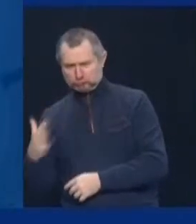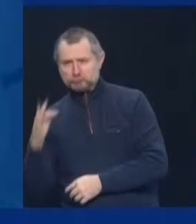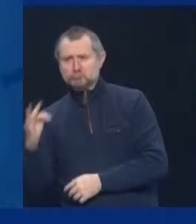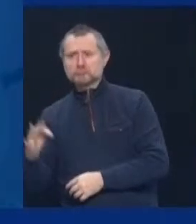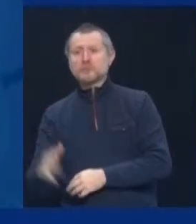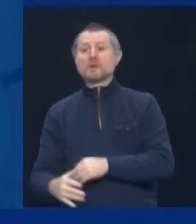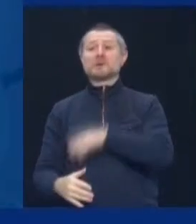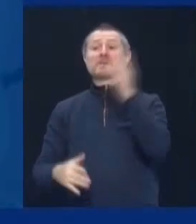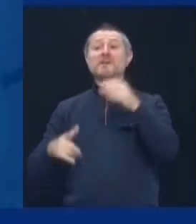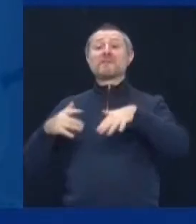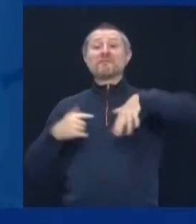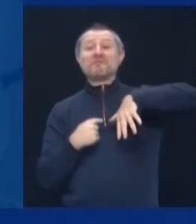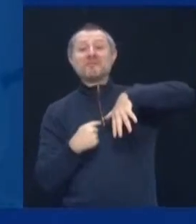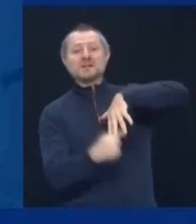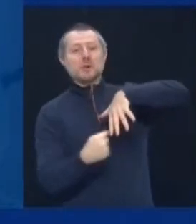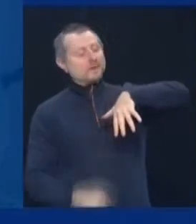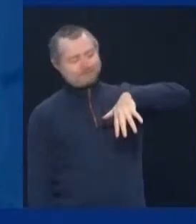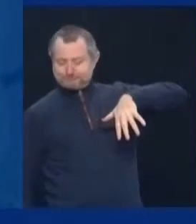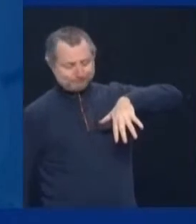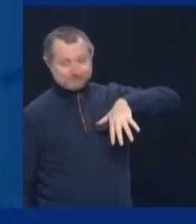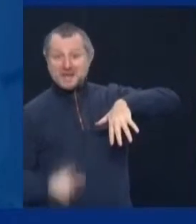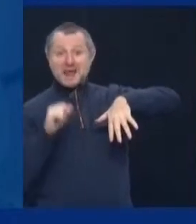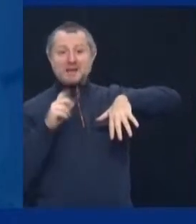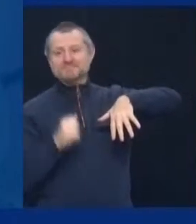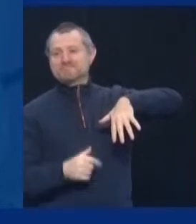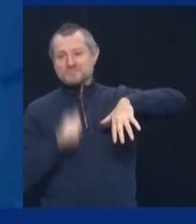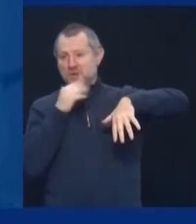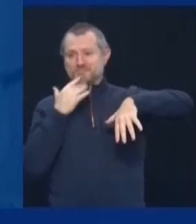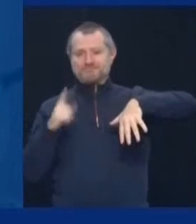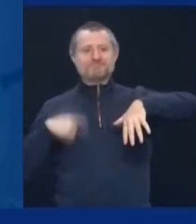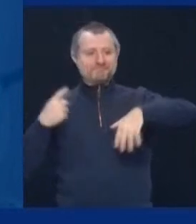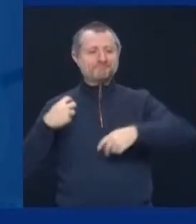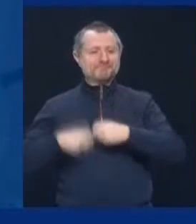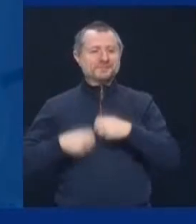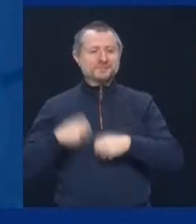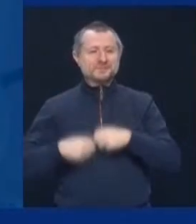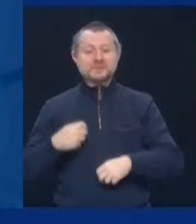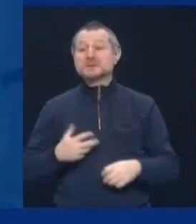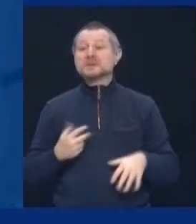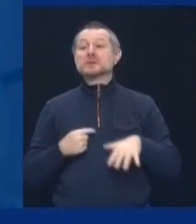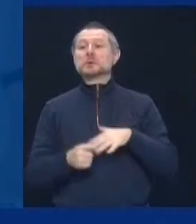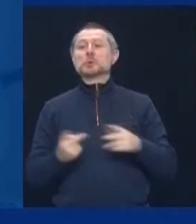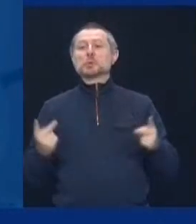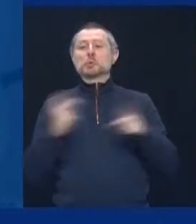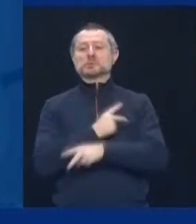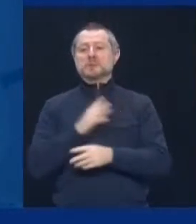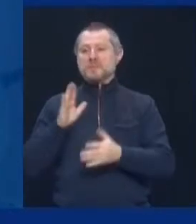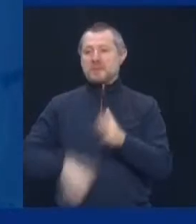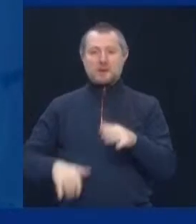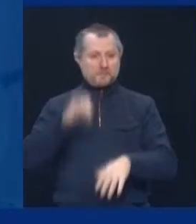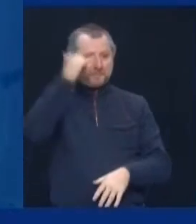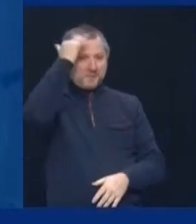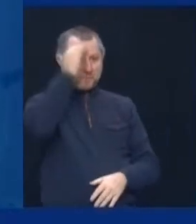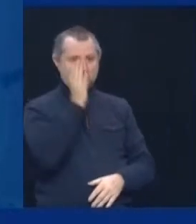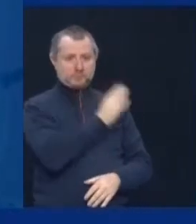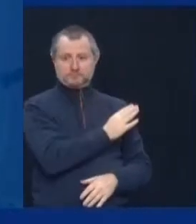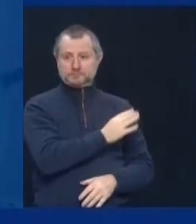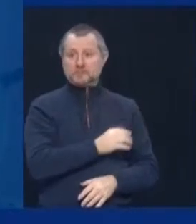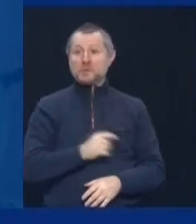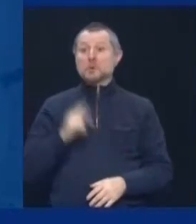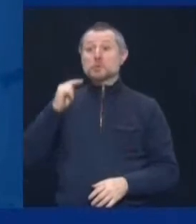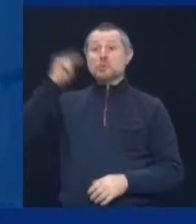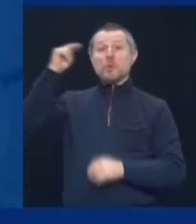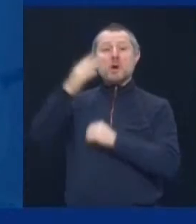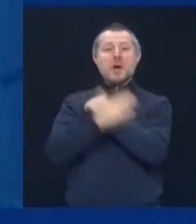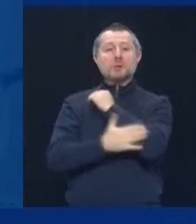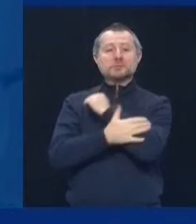That's been a problem for the past couple of weeks. Finger Lakes is now more of a problem than Buffalo. North Country, Mohawk Valley,